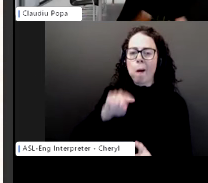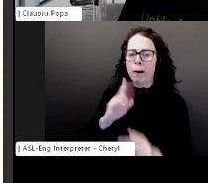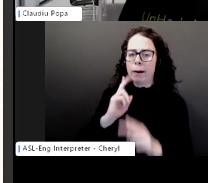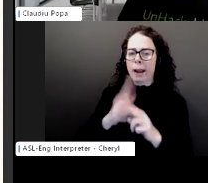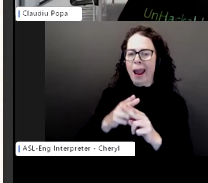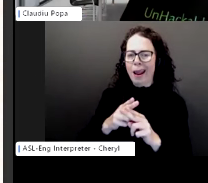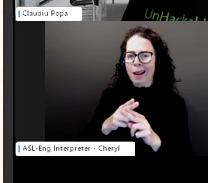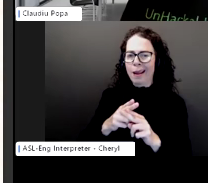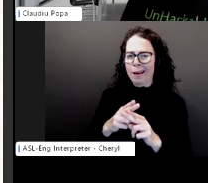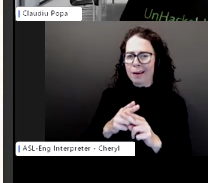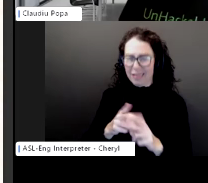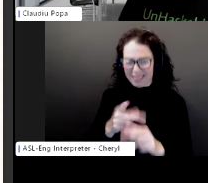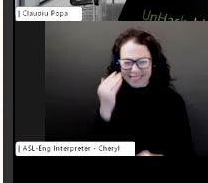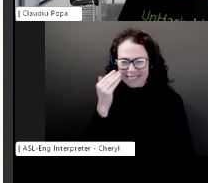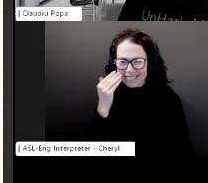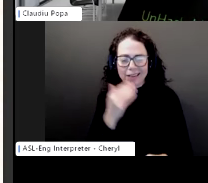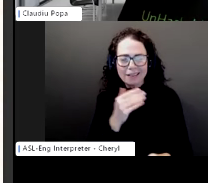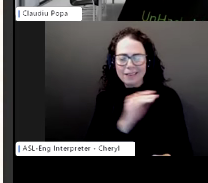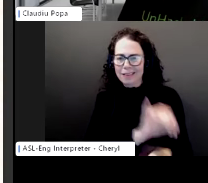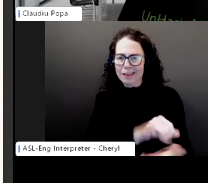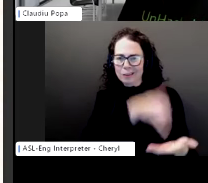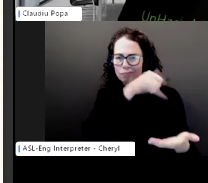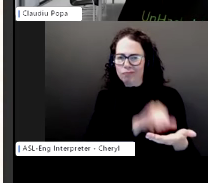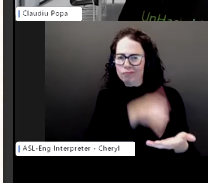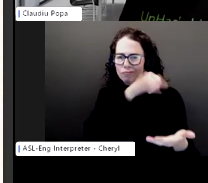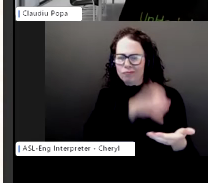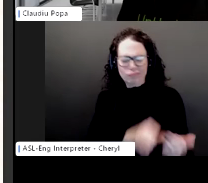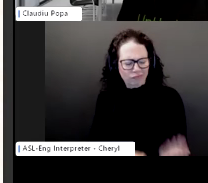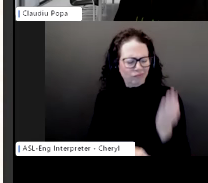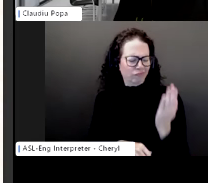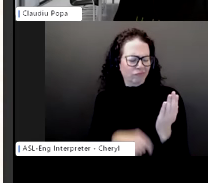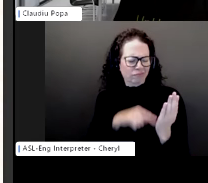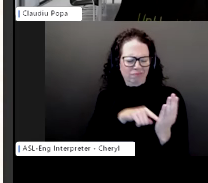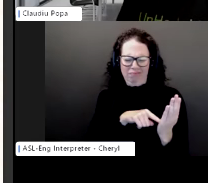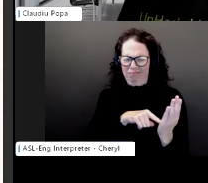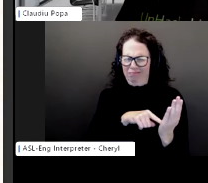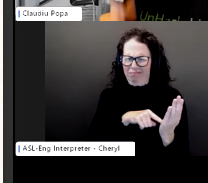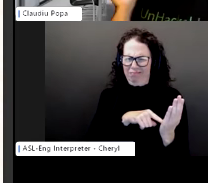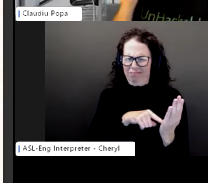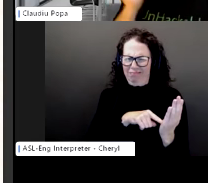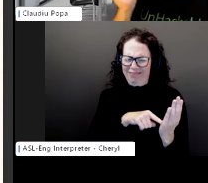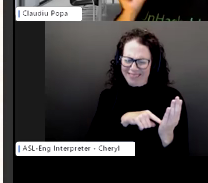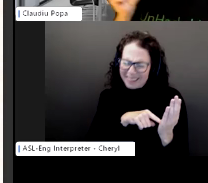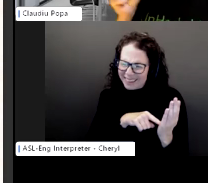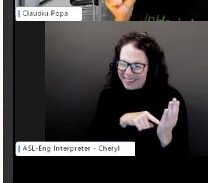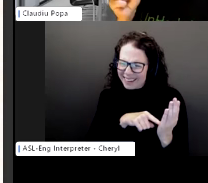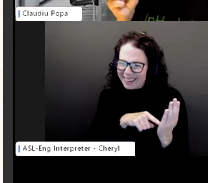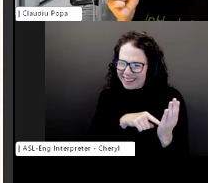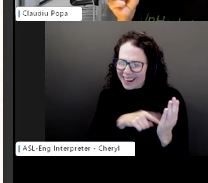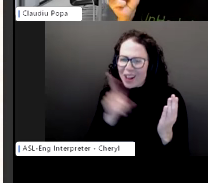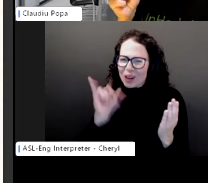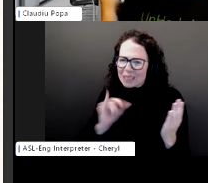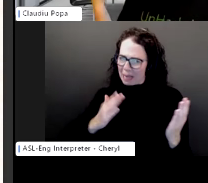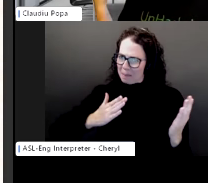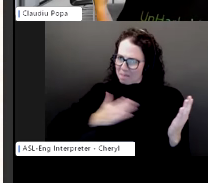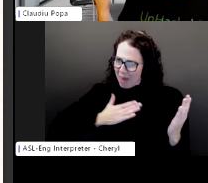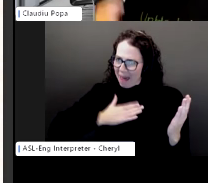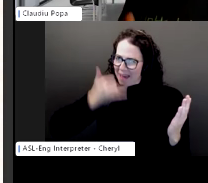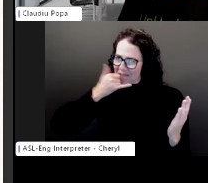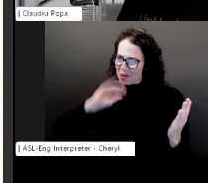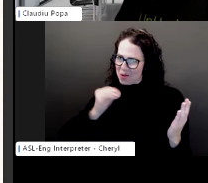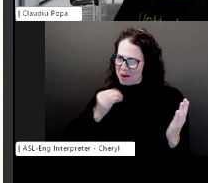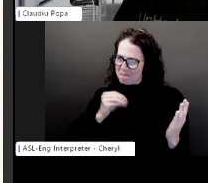all received phone calls from numbers that look suspiciously close to our own number, right? I get